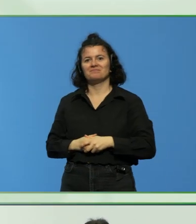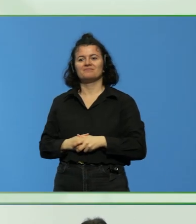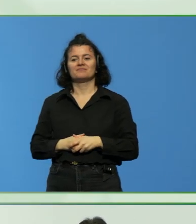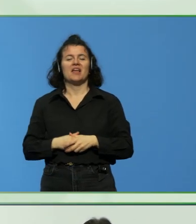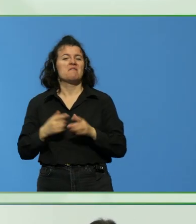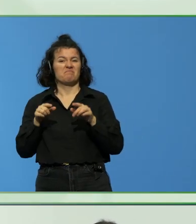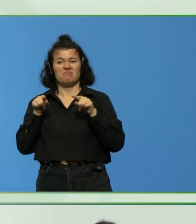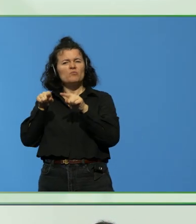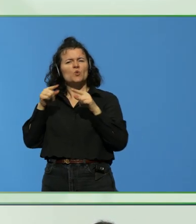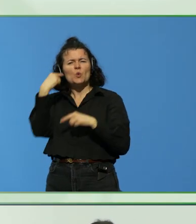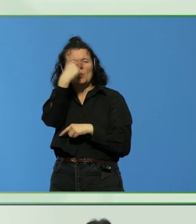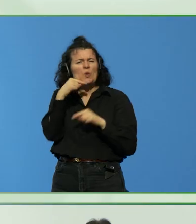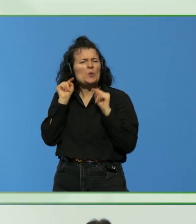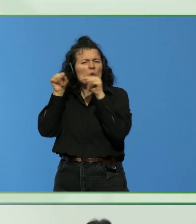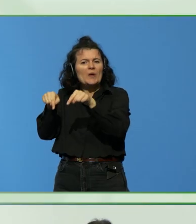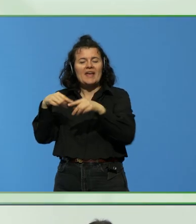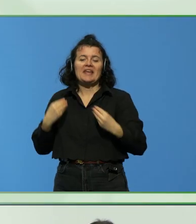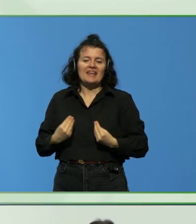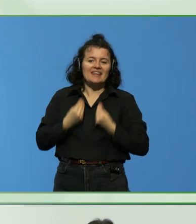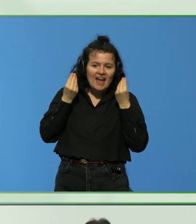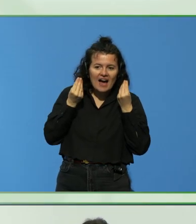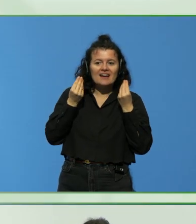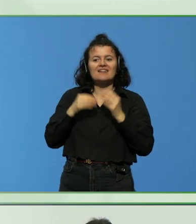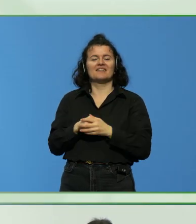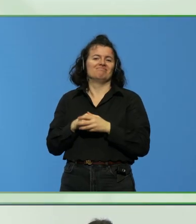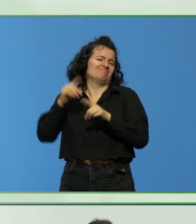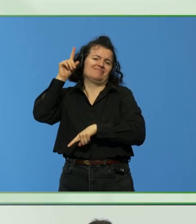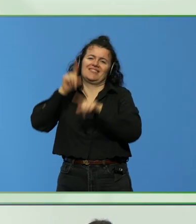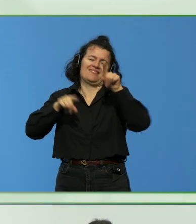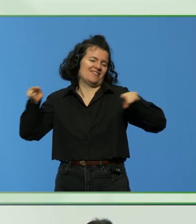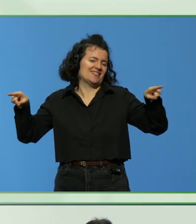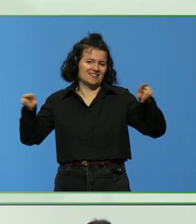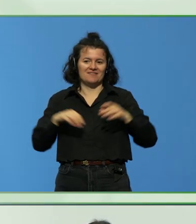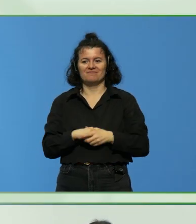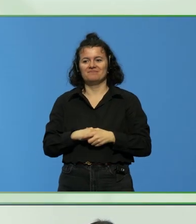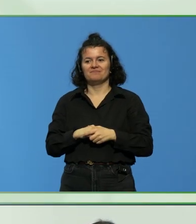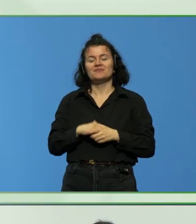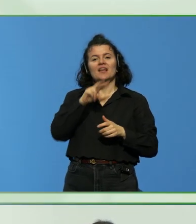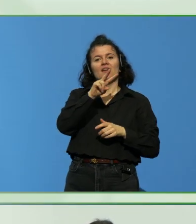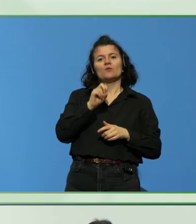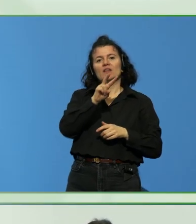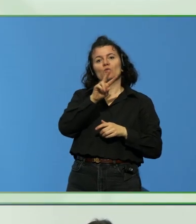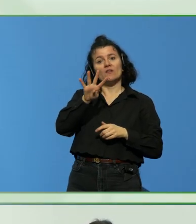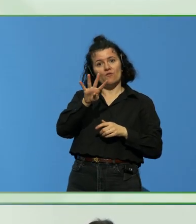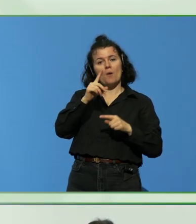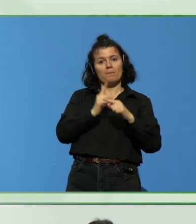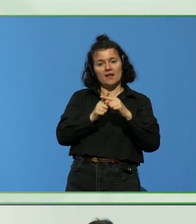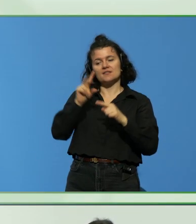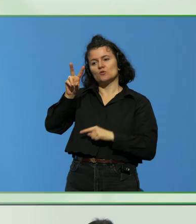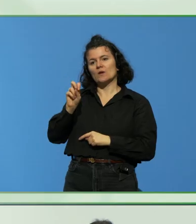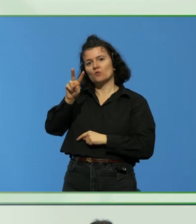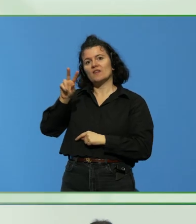young and highly diverse. In 24 and 25, the city of Rotterdam asked me